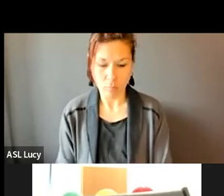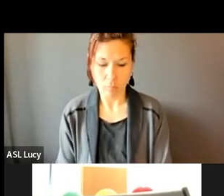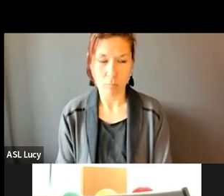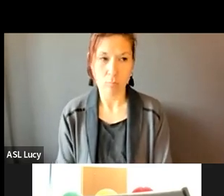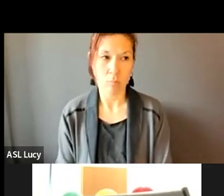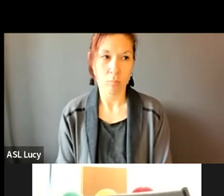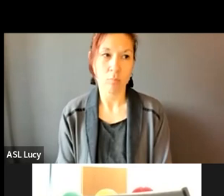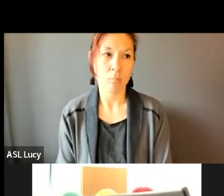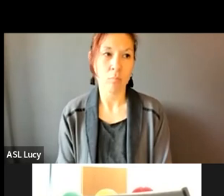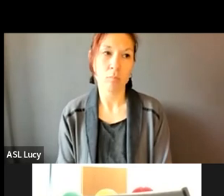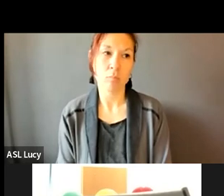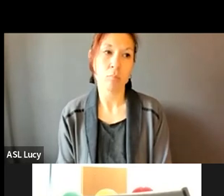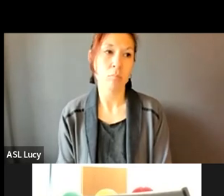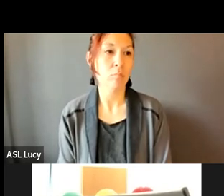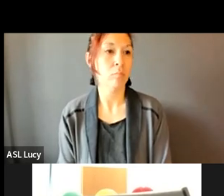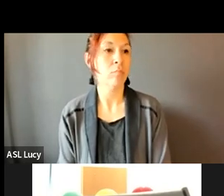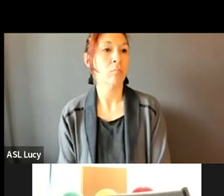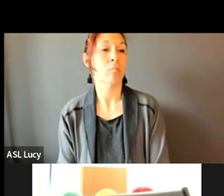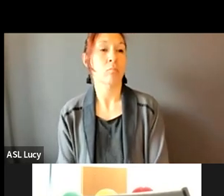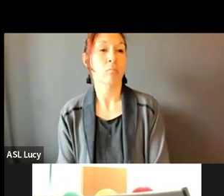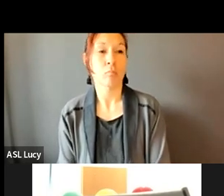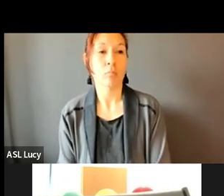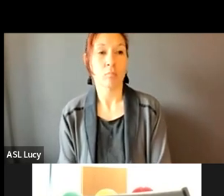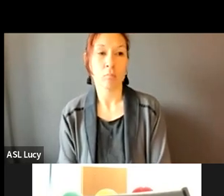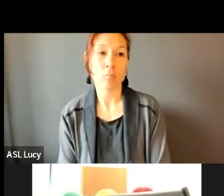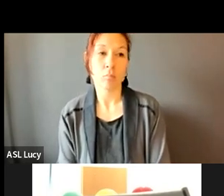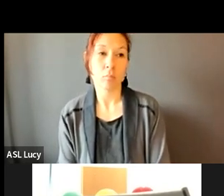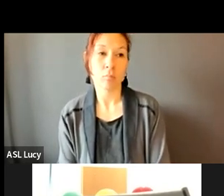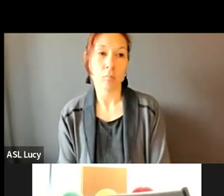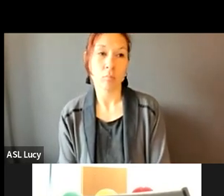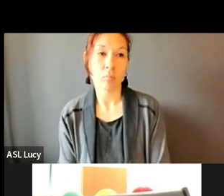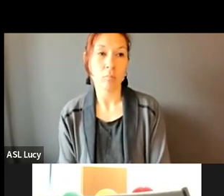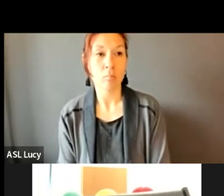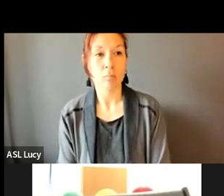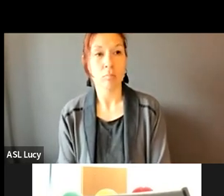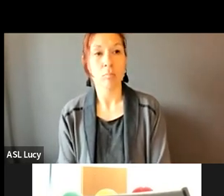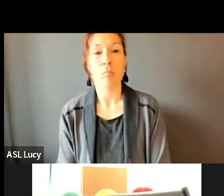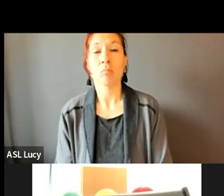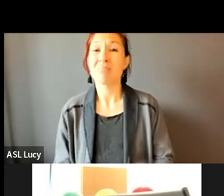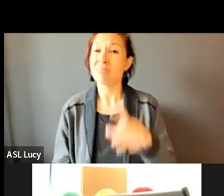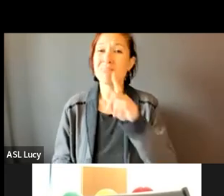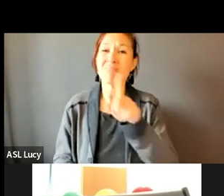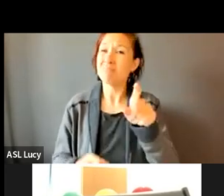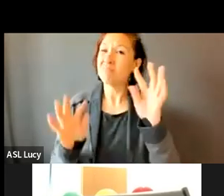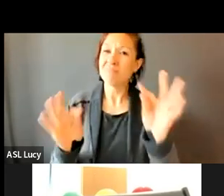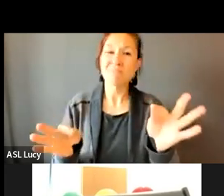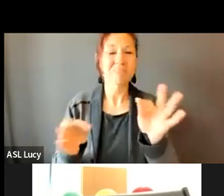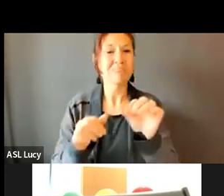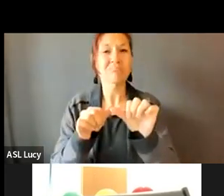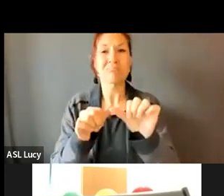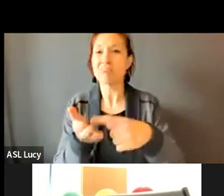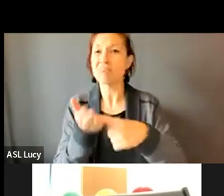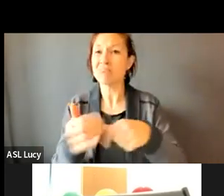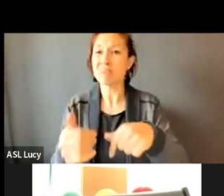foreign we should definitely continue the conversations about this budget that